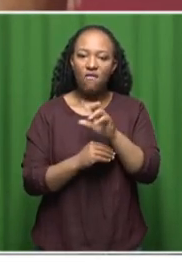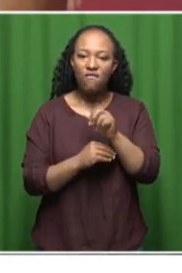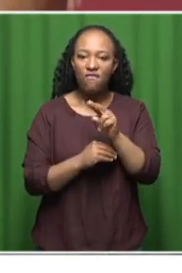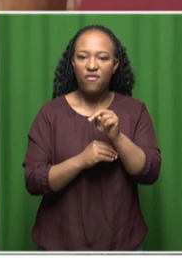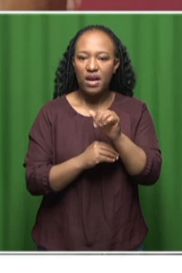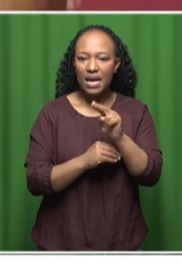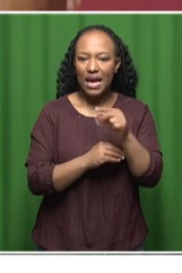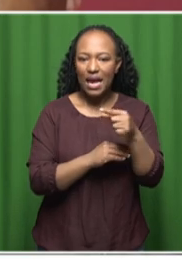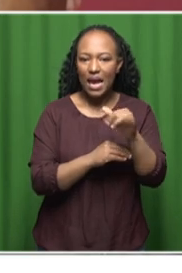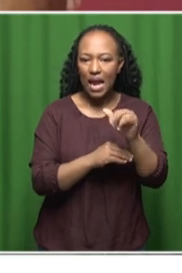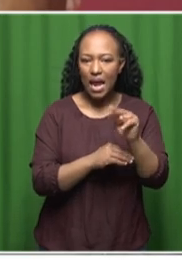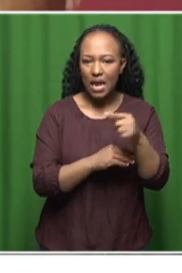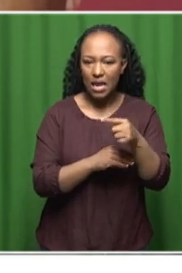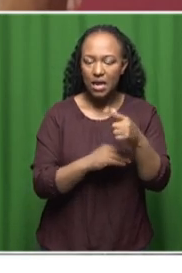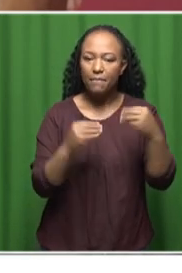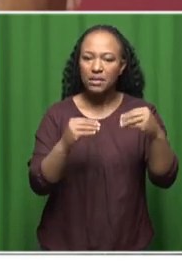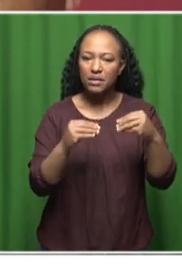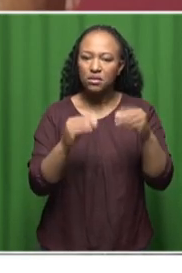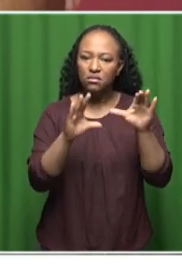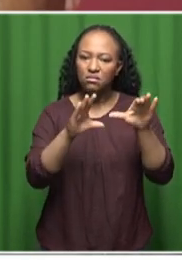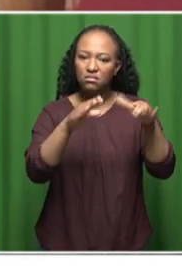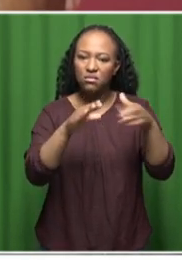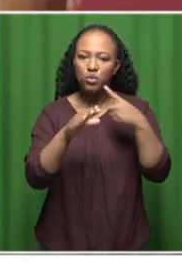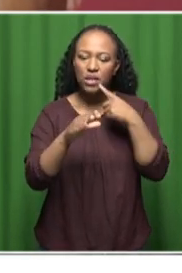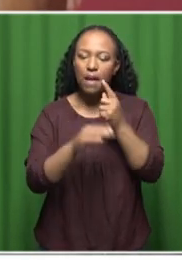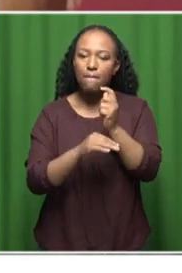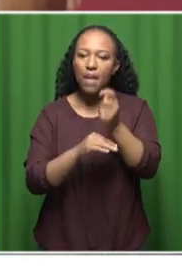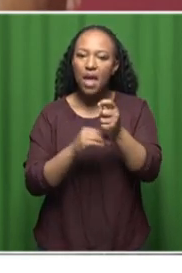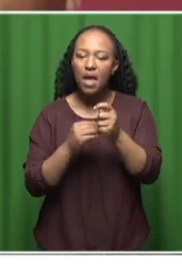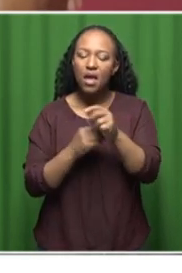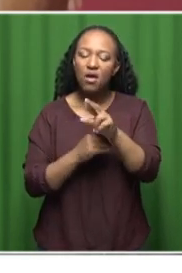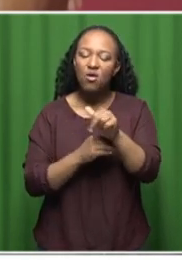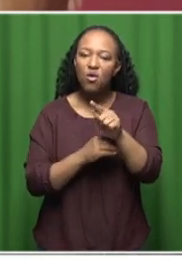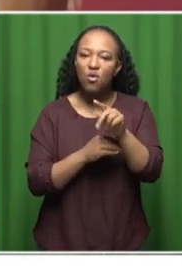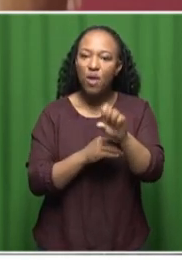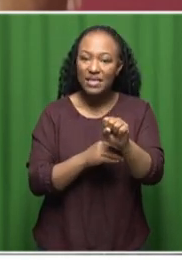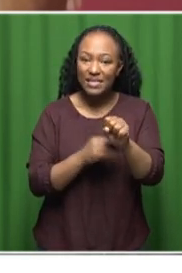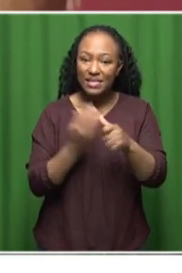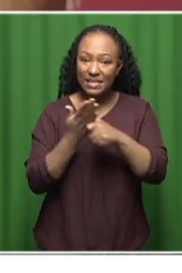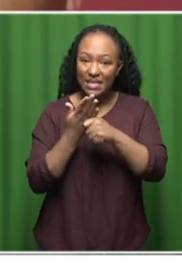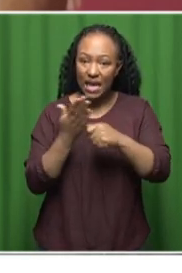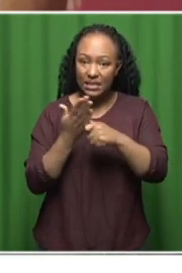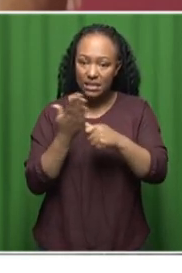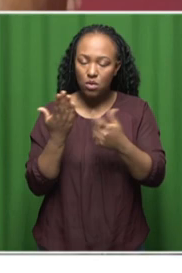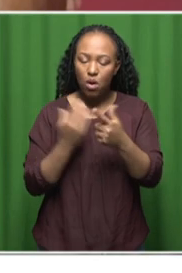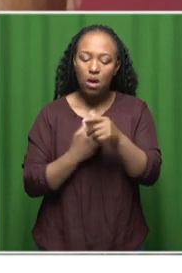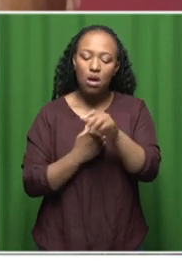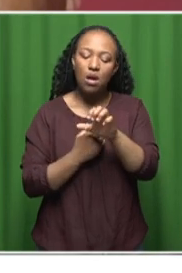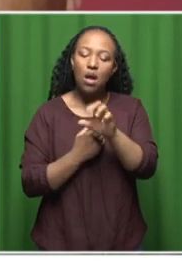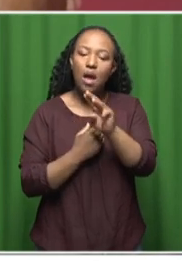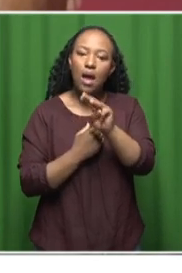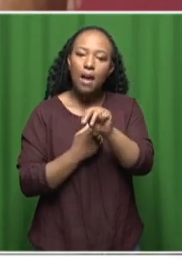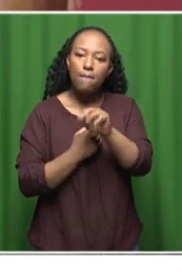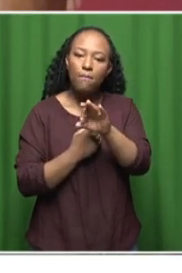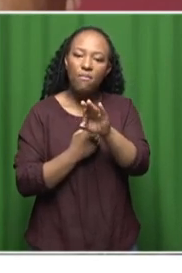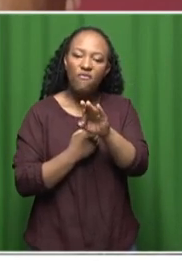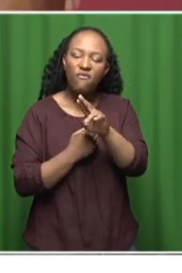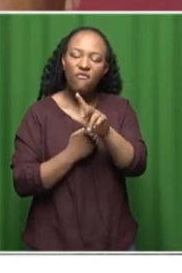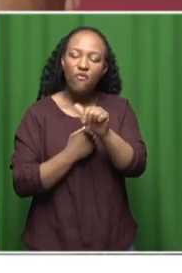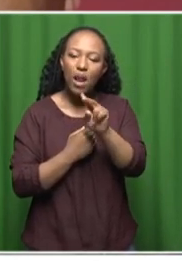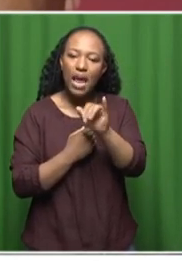say that they're not going to be paying full rate and taxes to Emfuleni Council from November after years of failed service